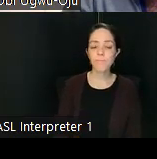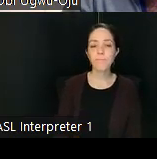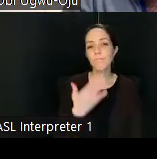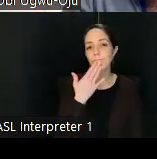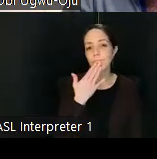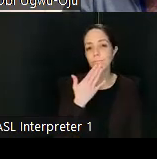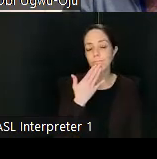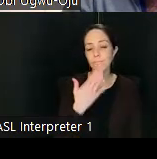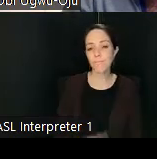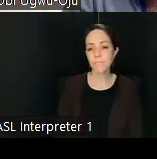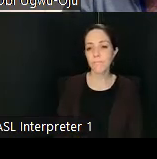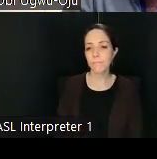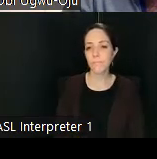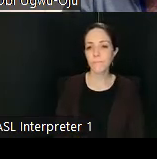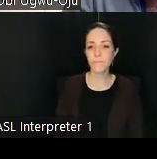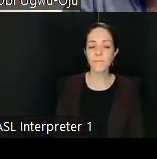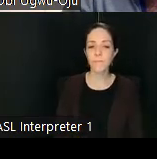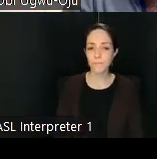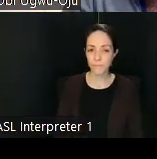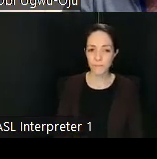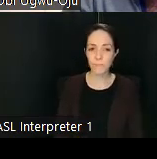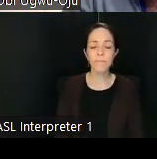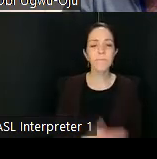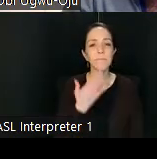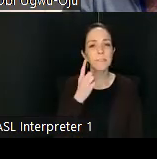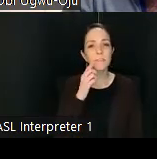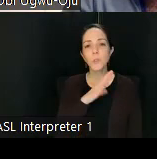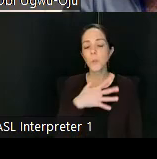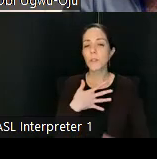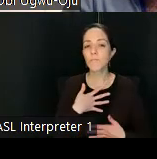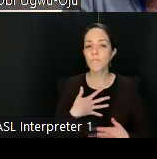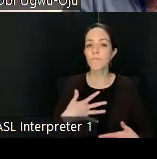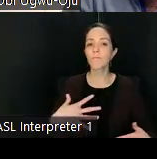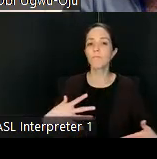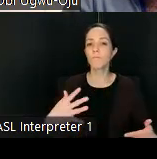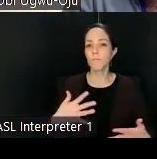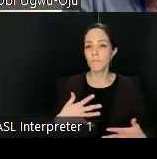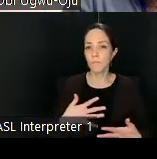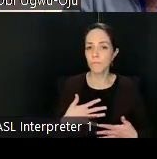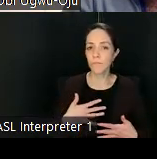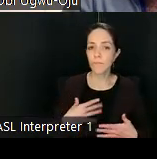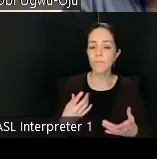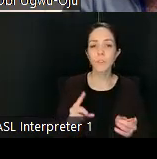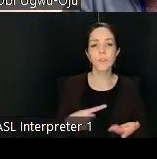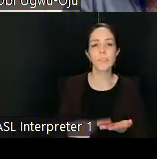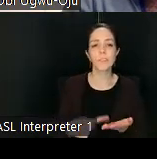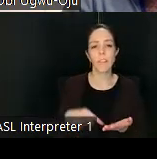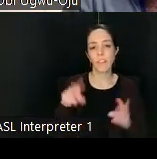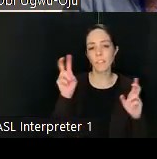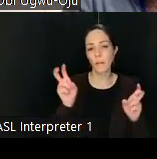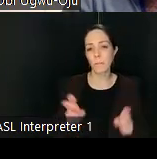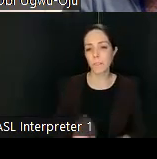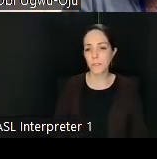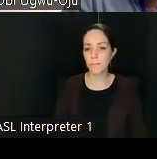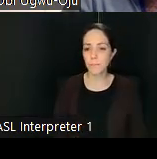for taking that deep breath as we discuss these items.